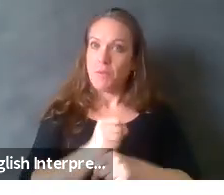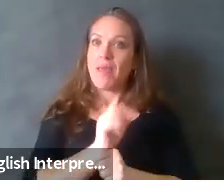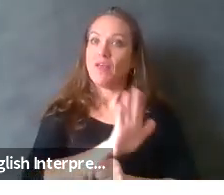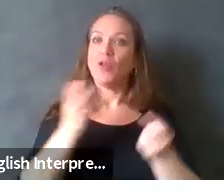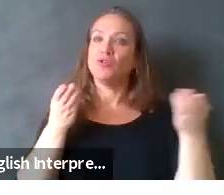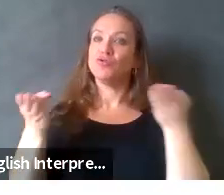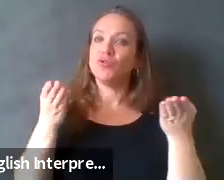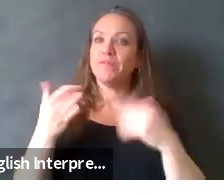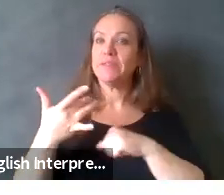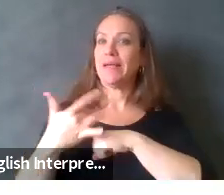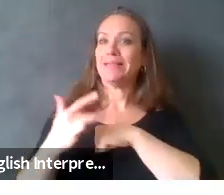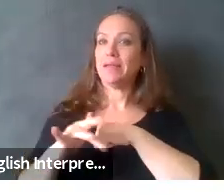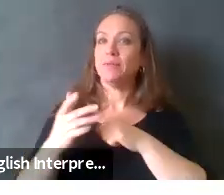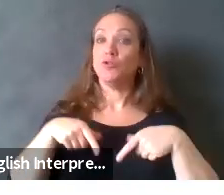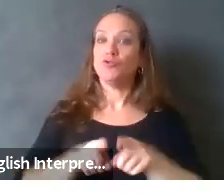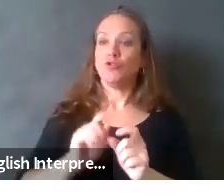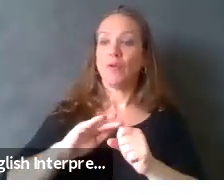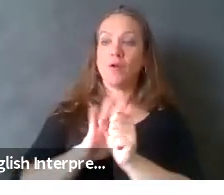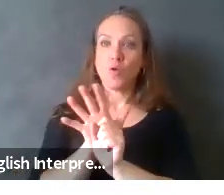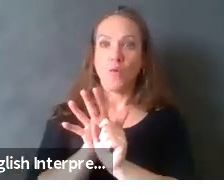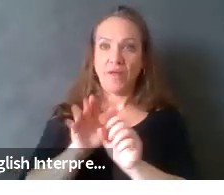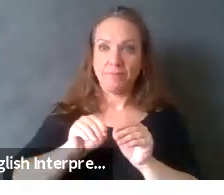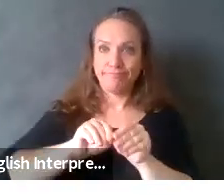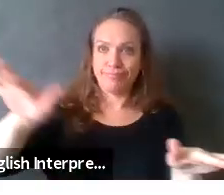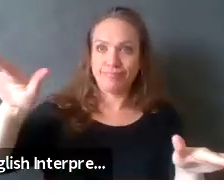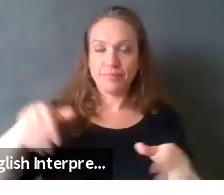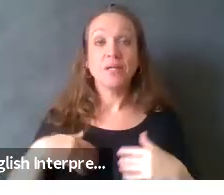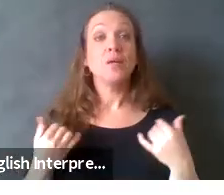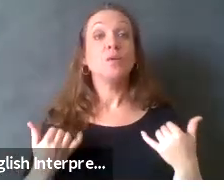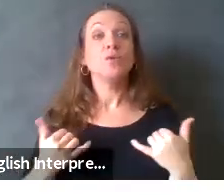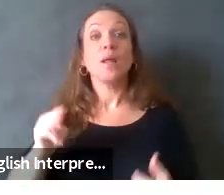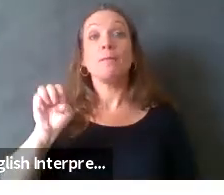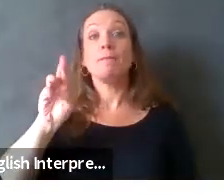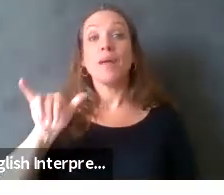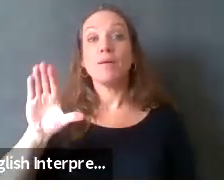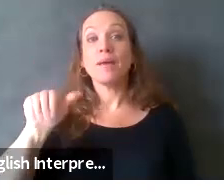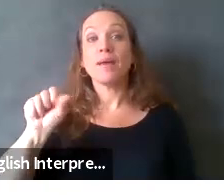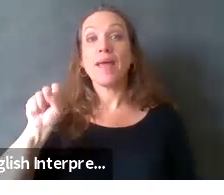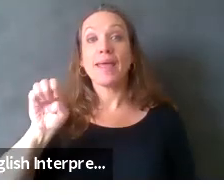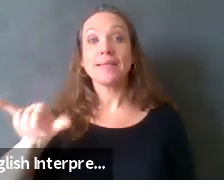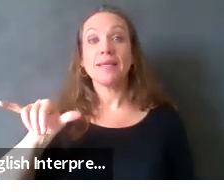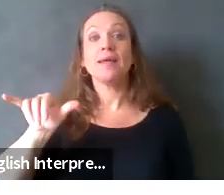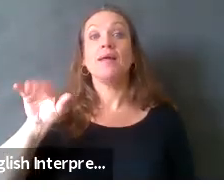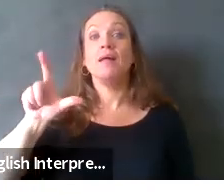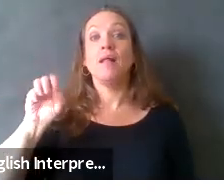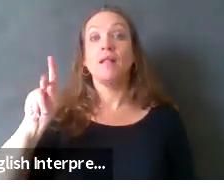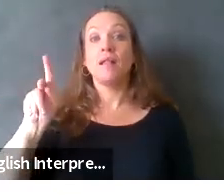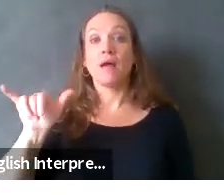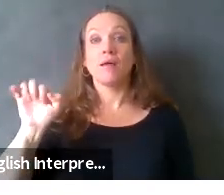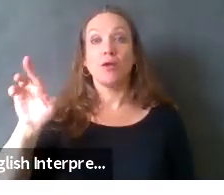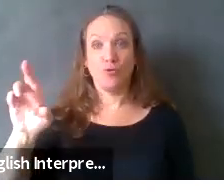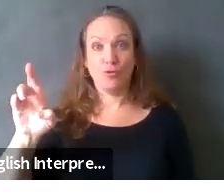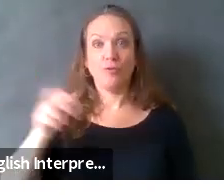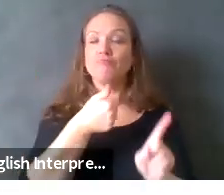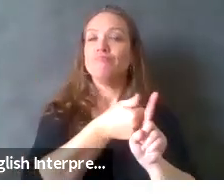accessible during COVID pandemic. Today's speaker is Mary Casey-Lockyer. Mary is the lead for the Disaster